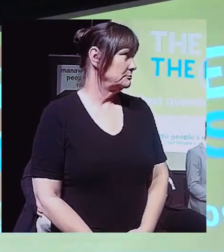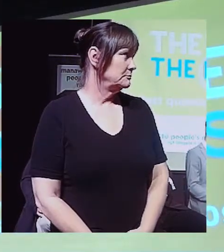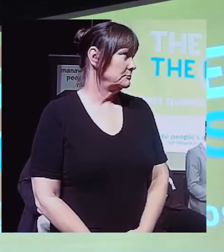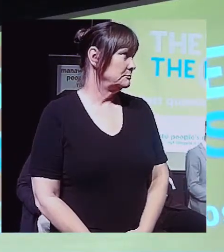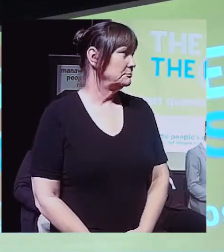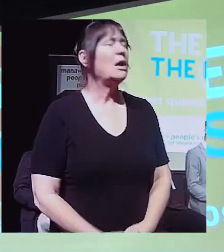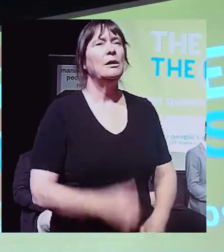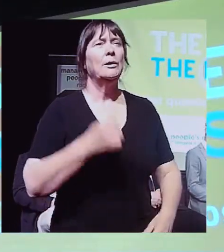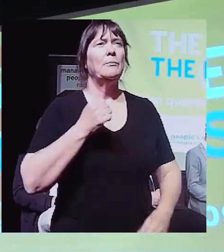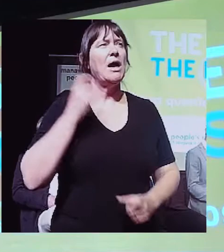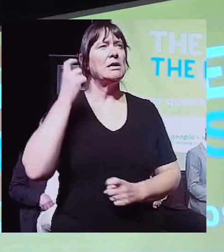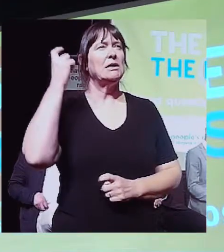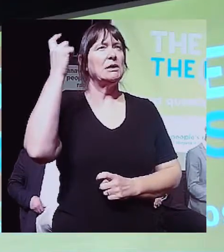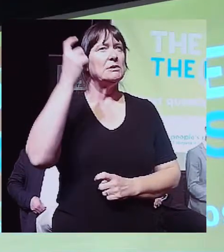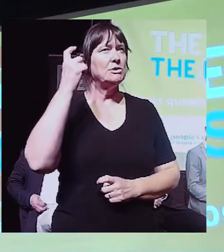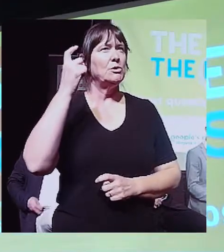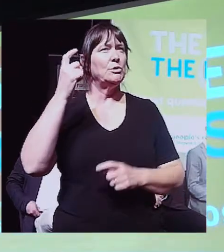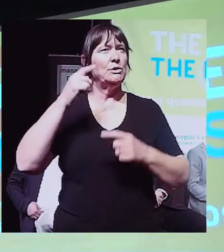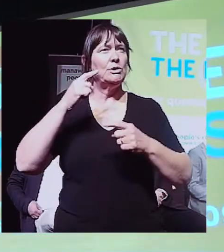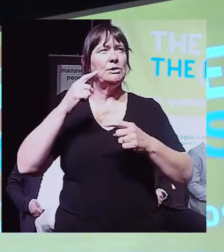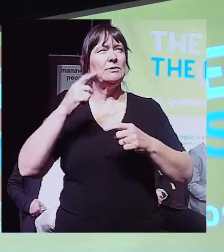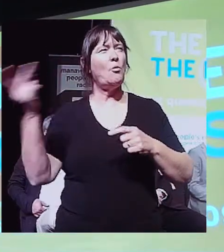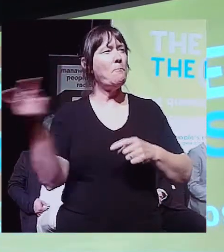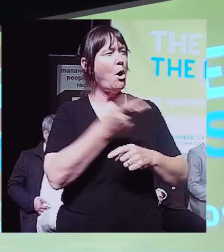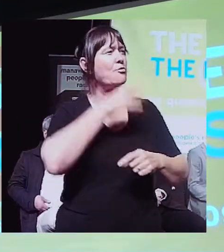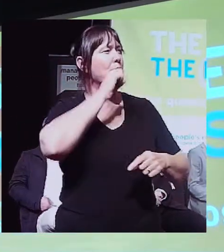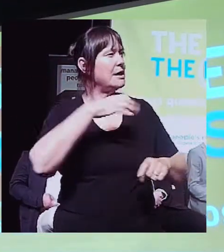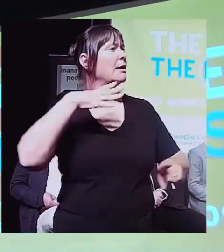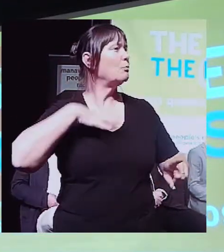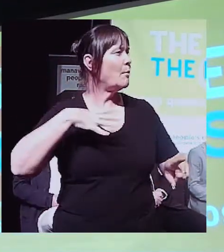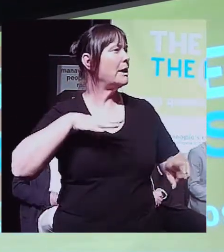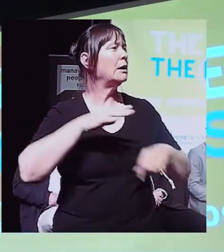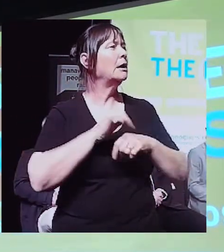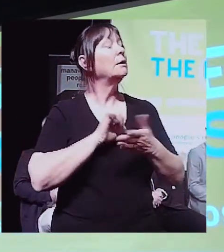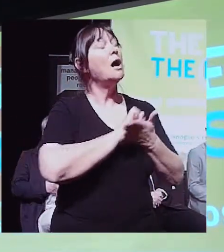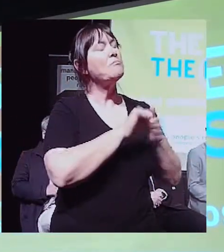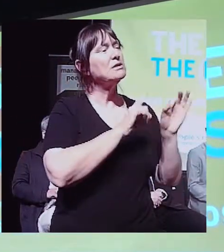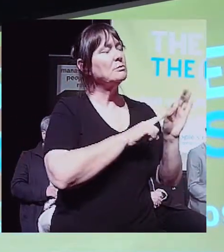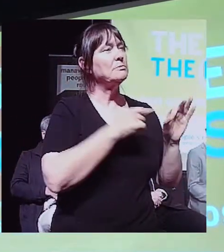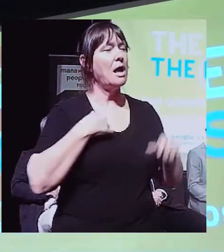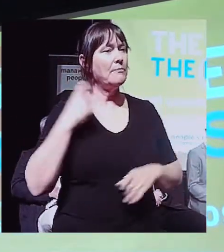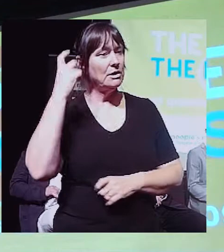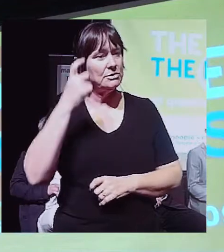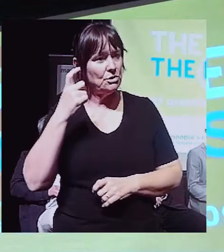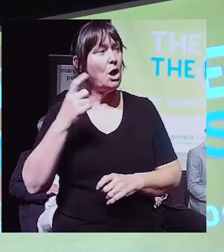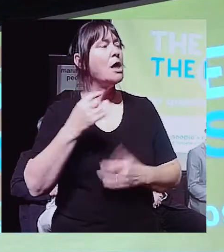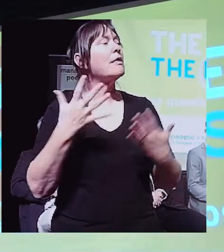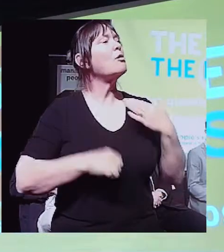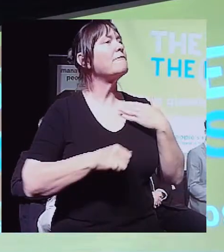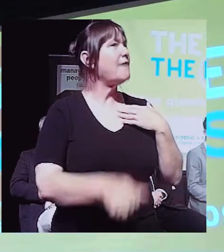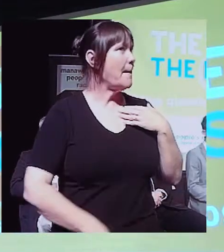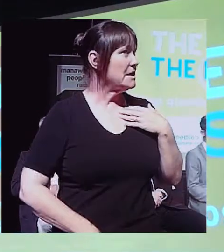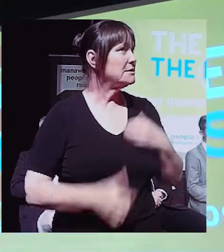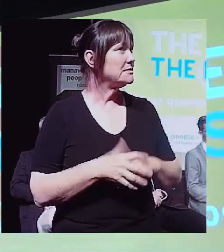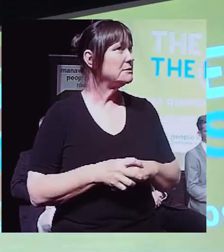You know, my concern really goes to men and women. I appreciate the question. I'm concerned that there are a lot of farmers that